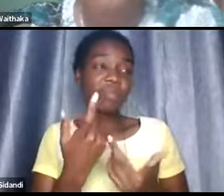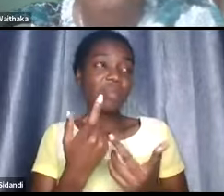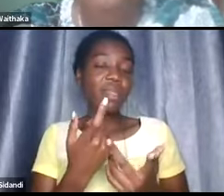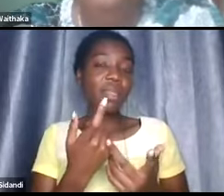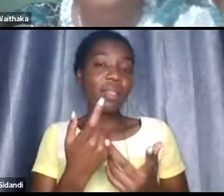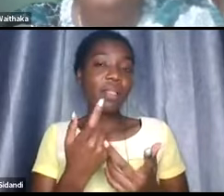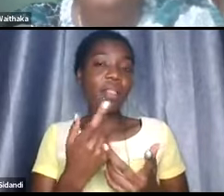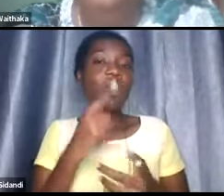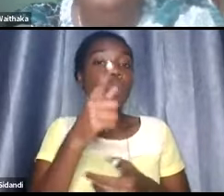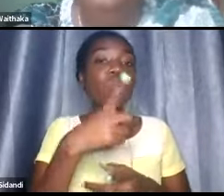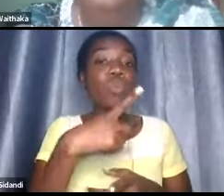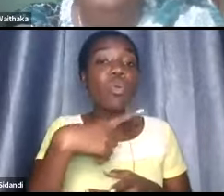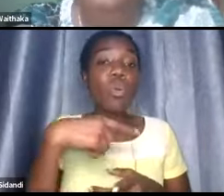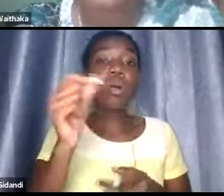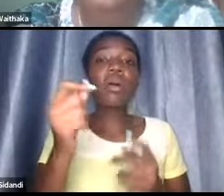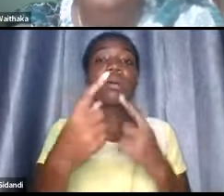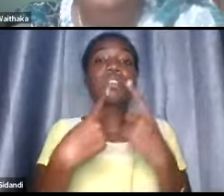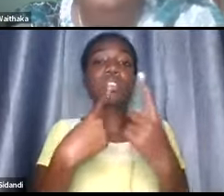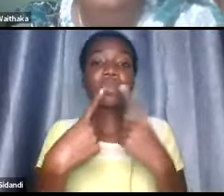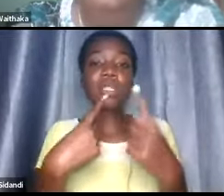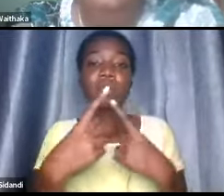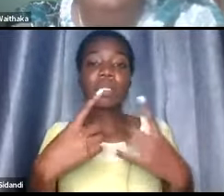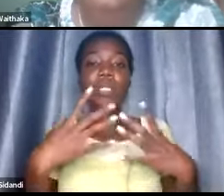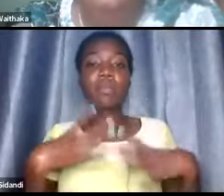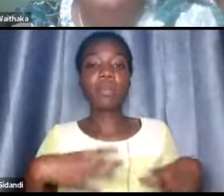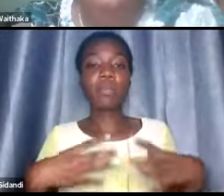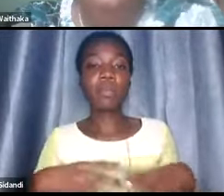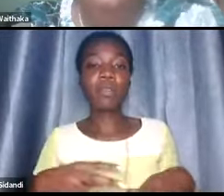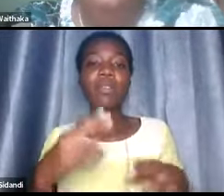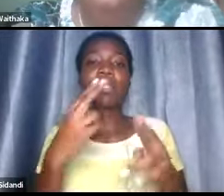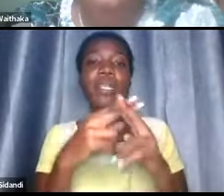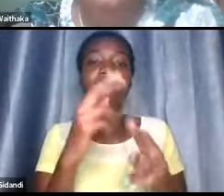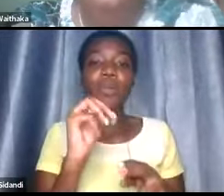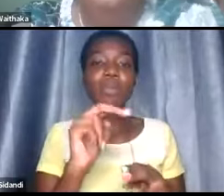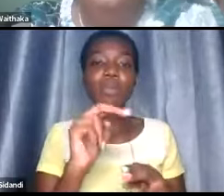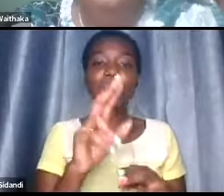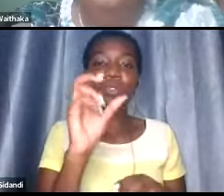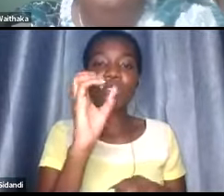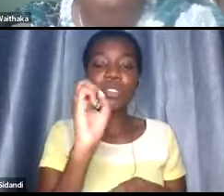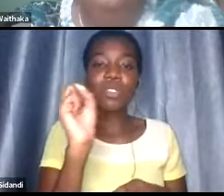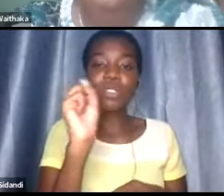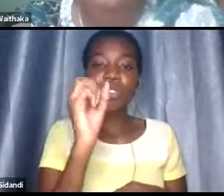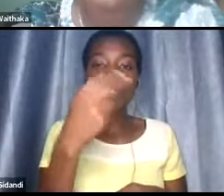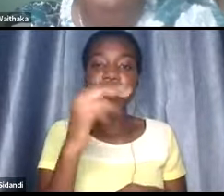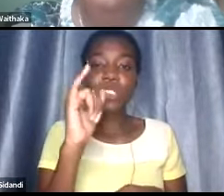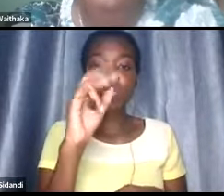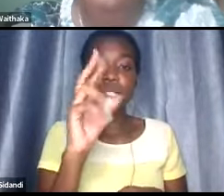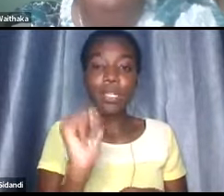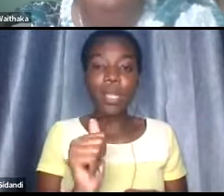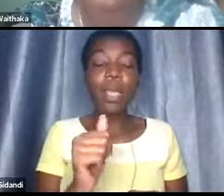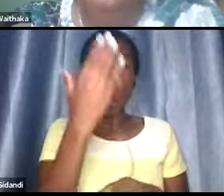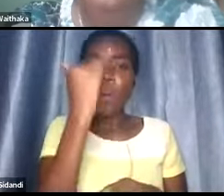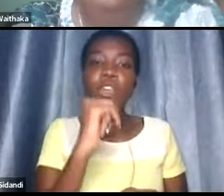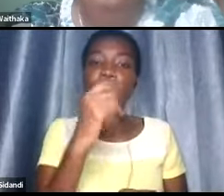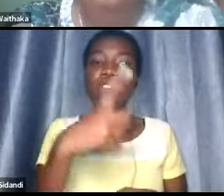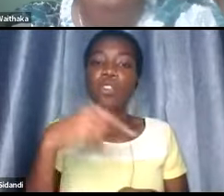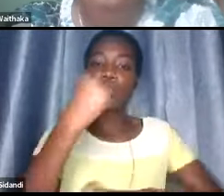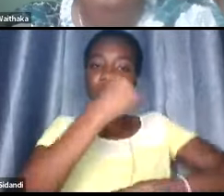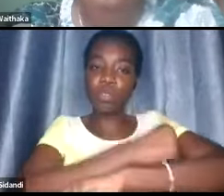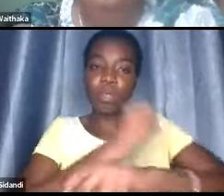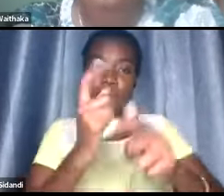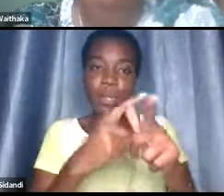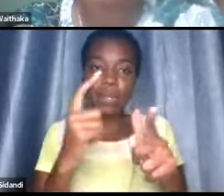go and speak to people. Oh yeah, Naitwa Mashira said, why don't you go to school to guide these young ones? Actually, the College of